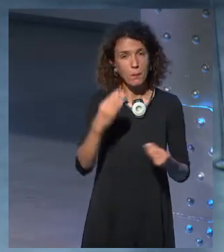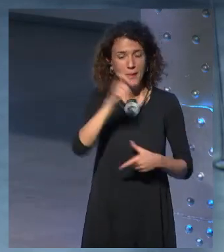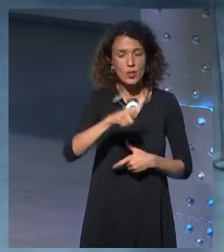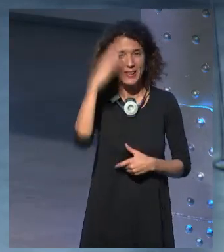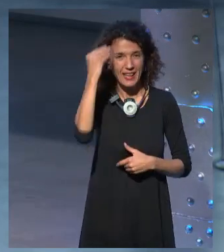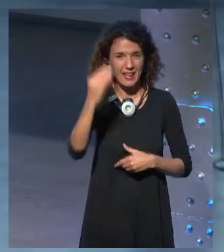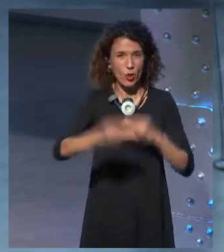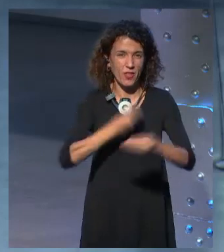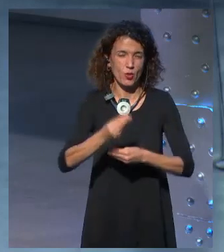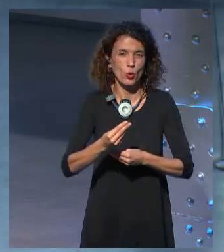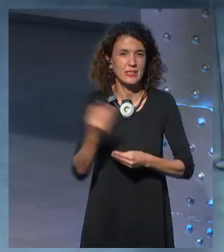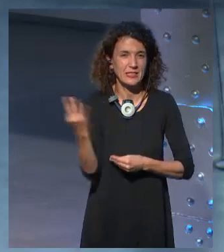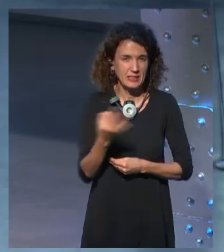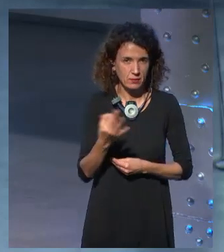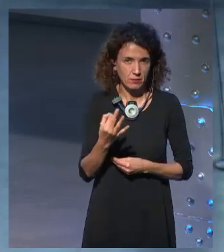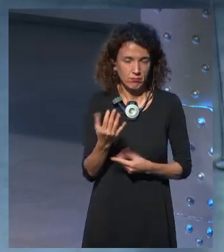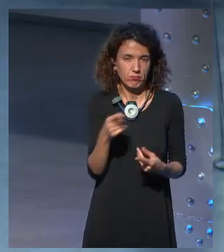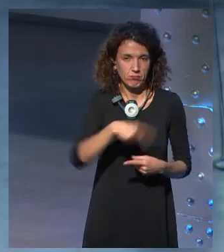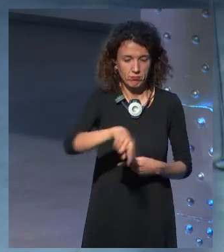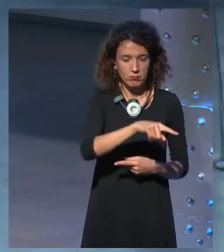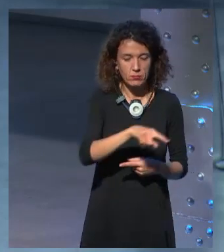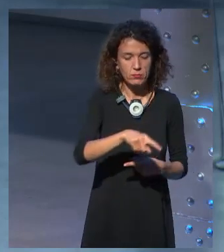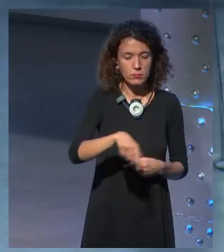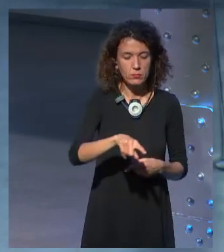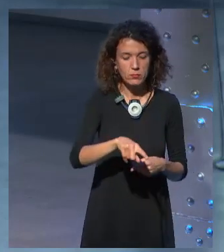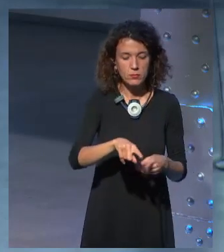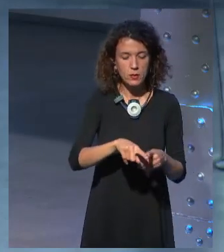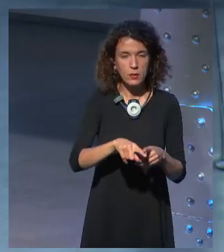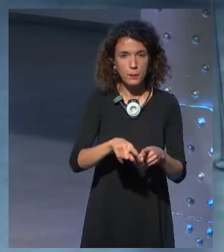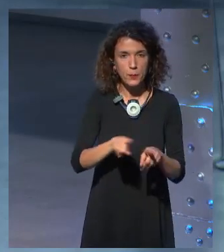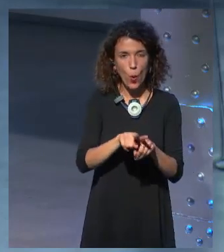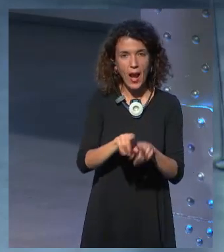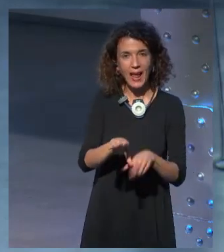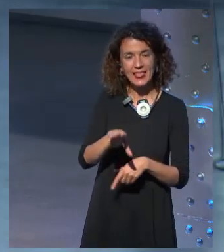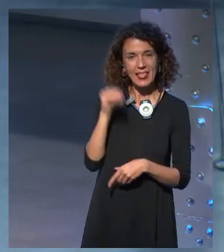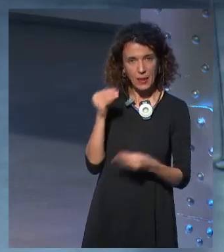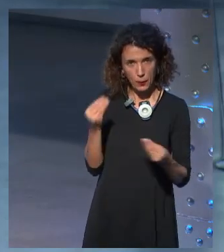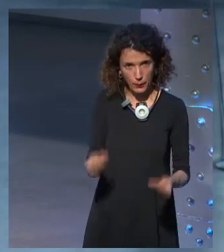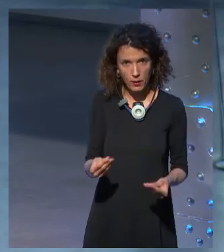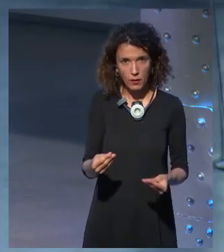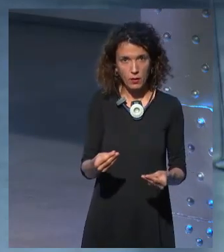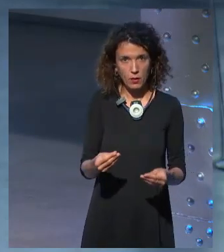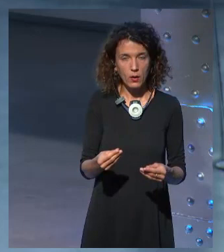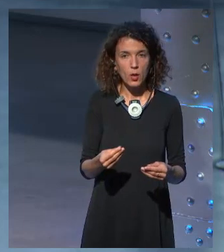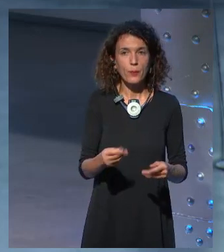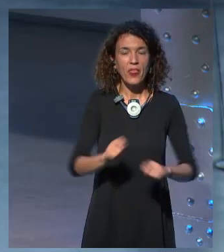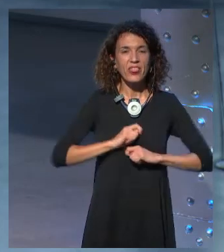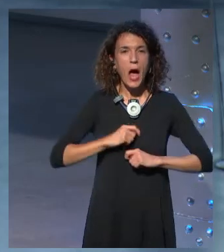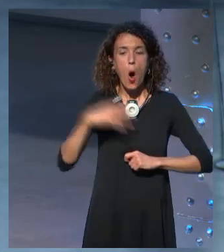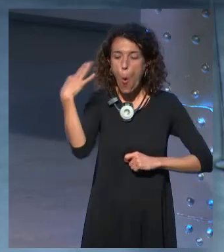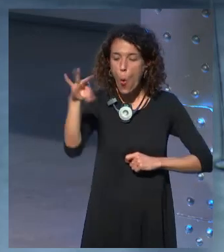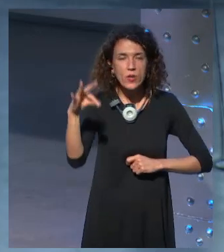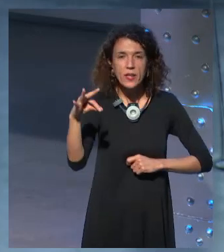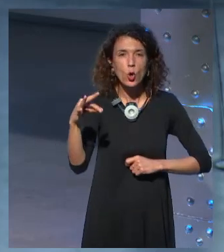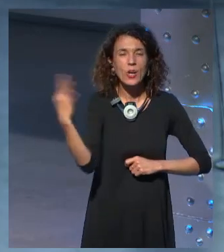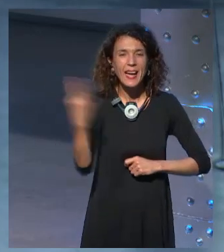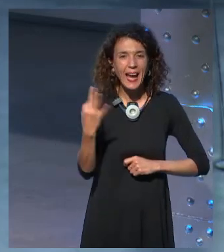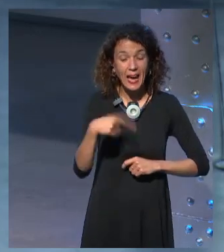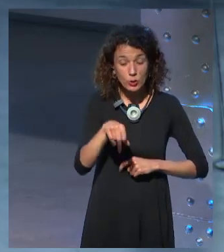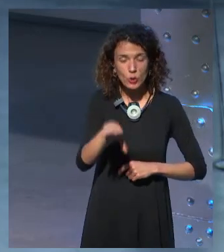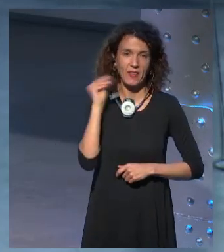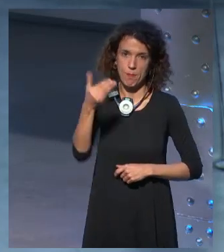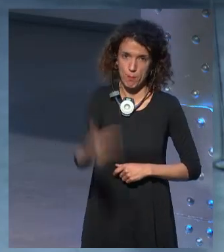going to make us understand and push hard on what's unique about us. And it's going to, I think that we have to